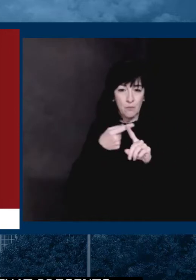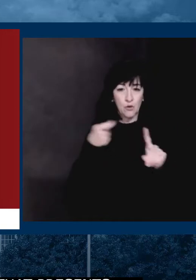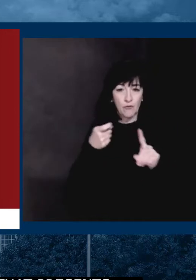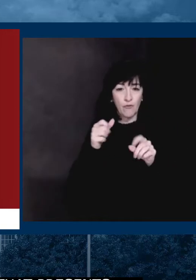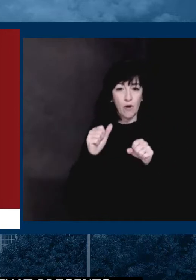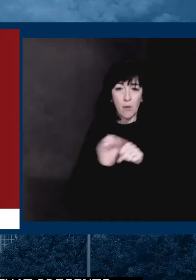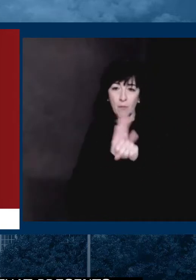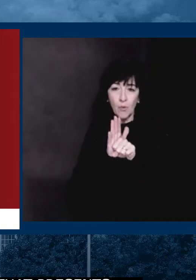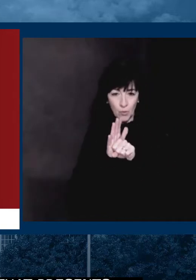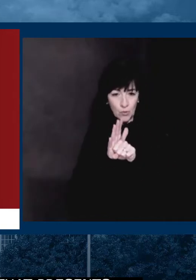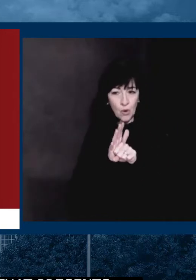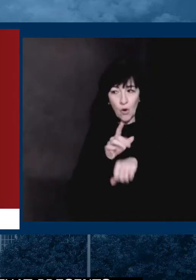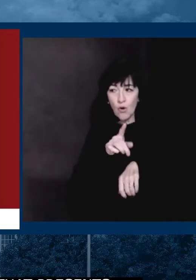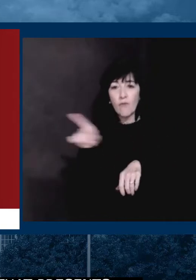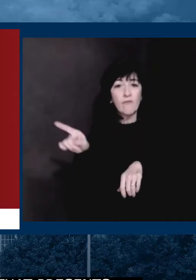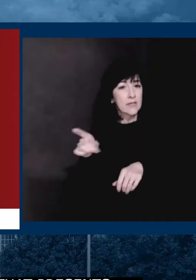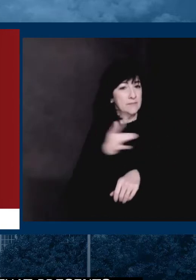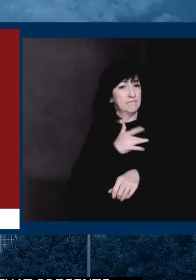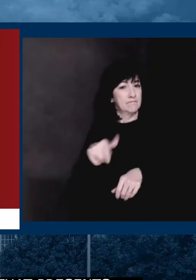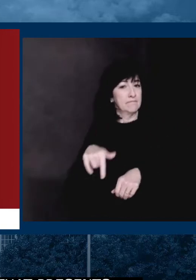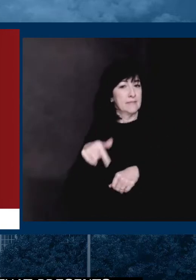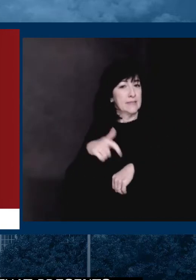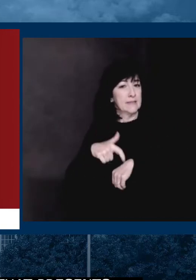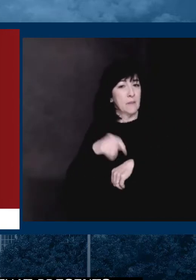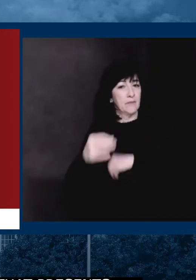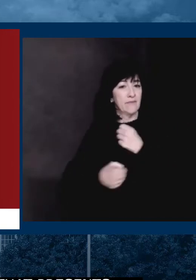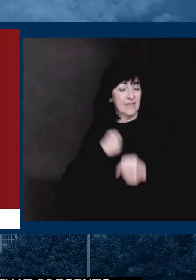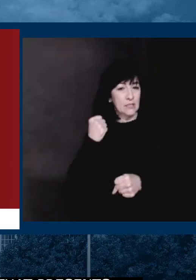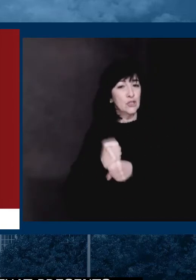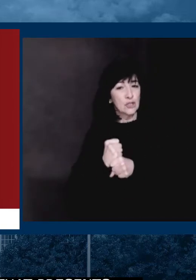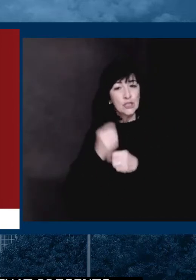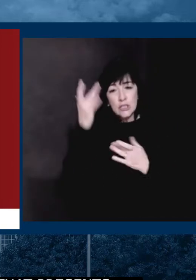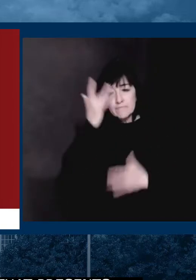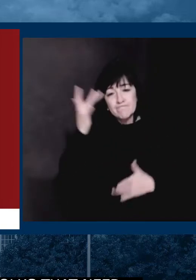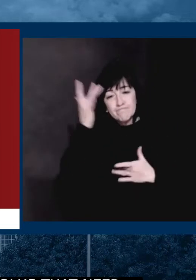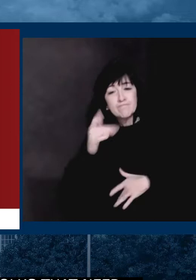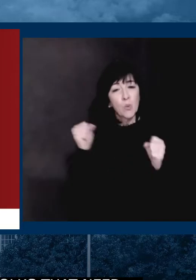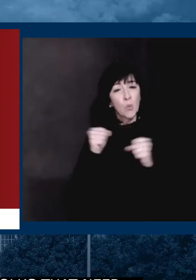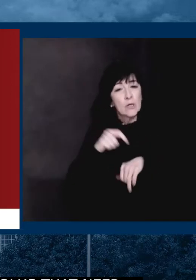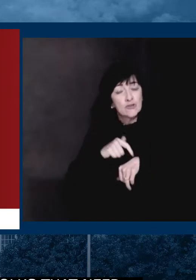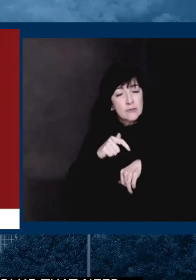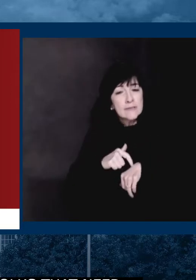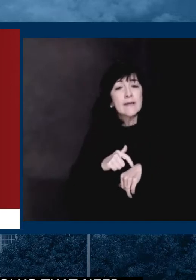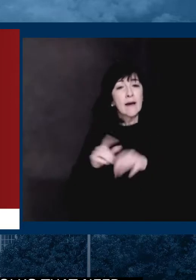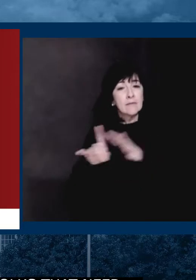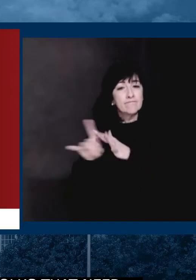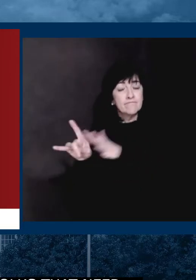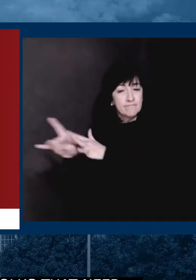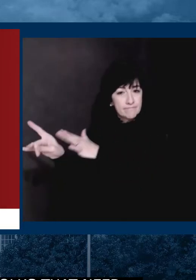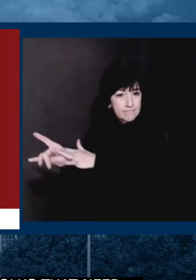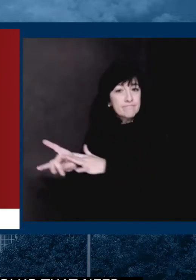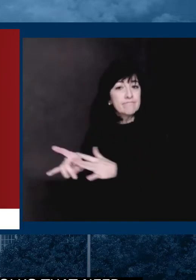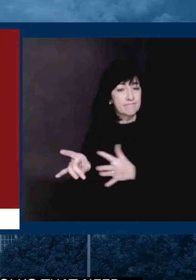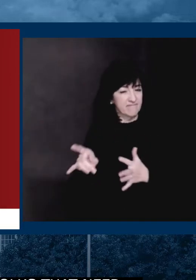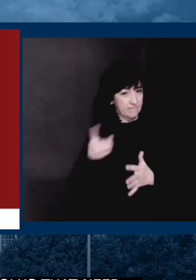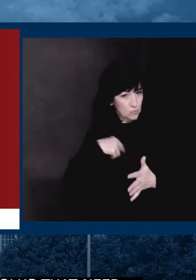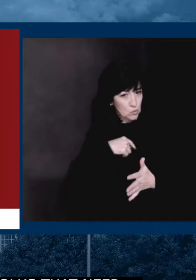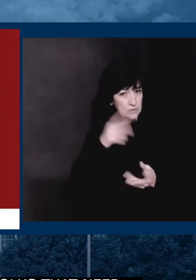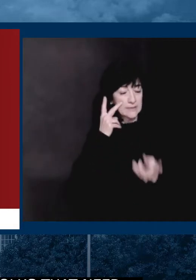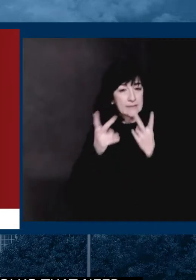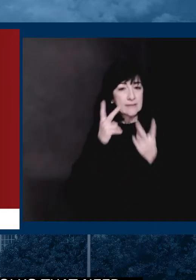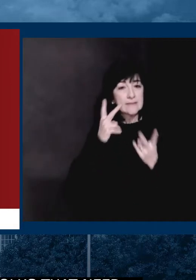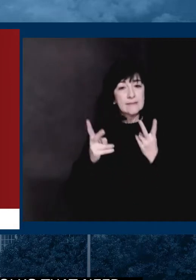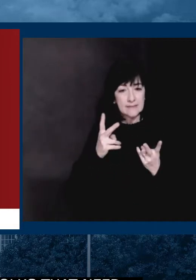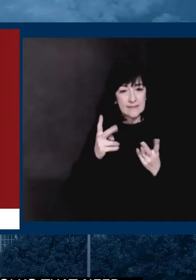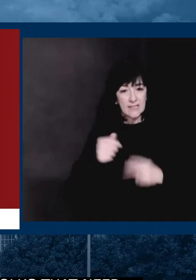We're seeing in other states across the country a significant problem in the hospitals not being able to tend